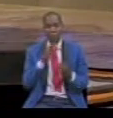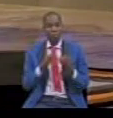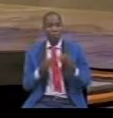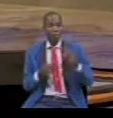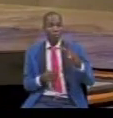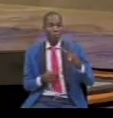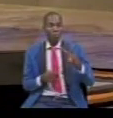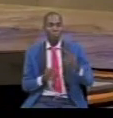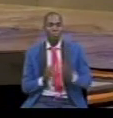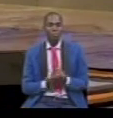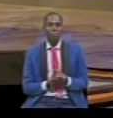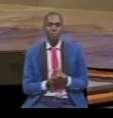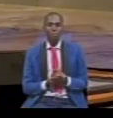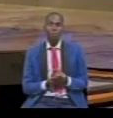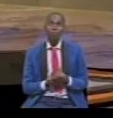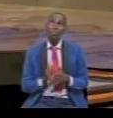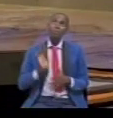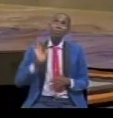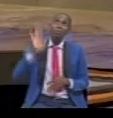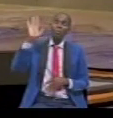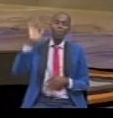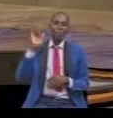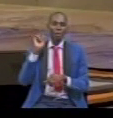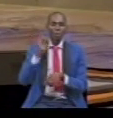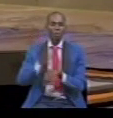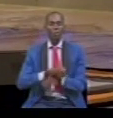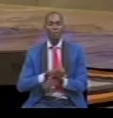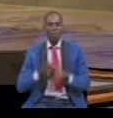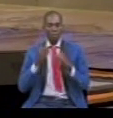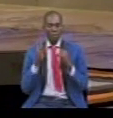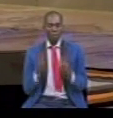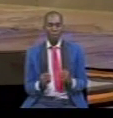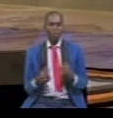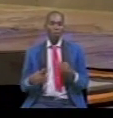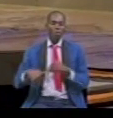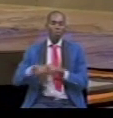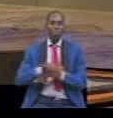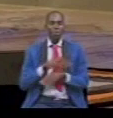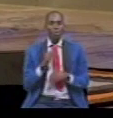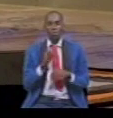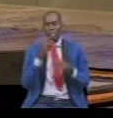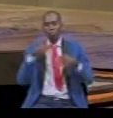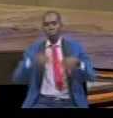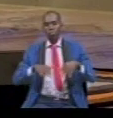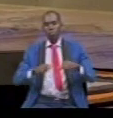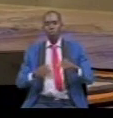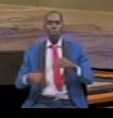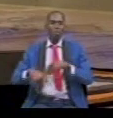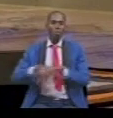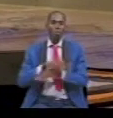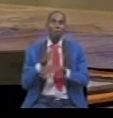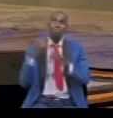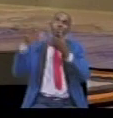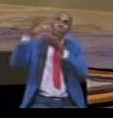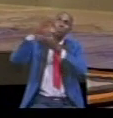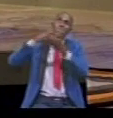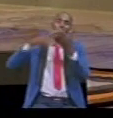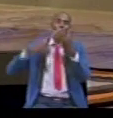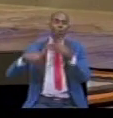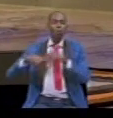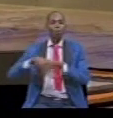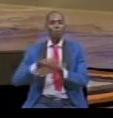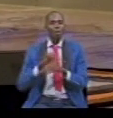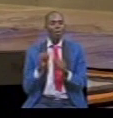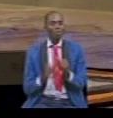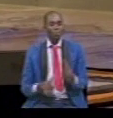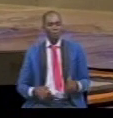see his prevailing power over the sea, over the storm, over any